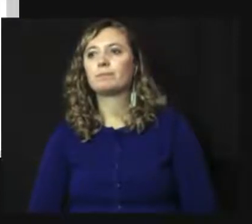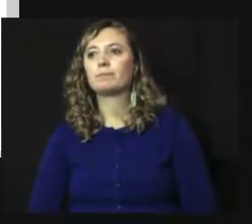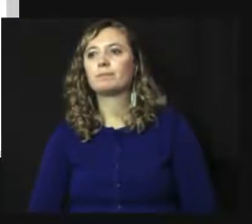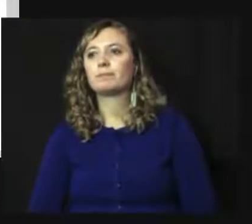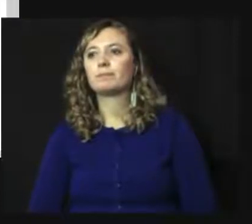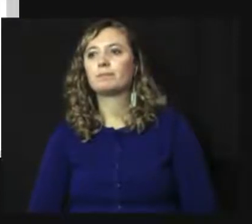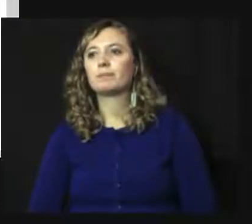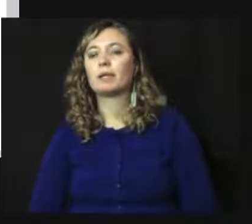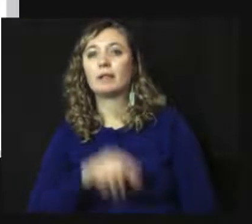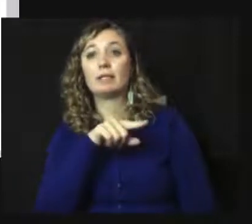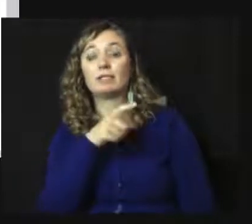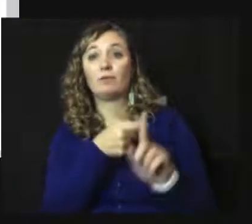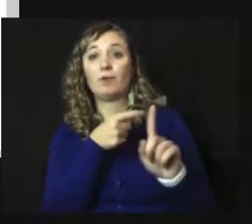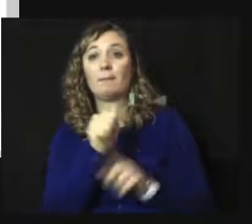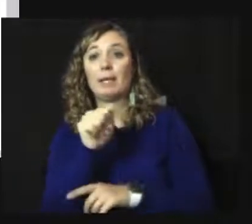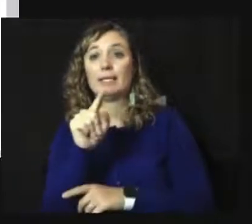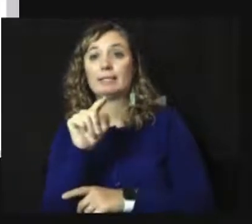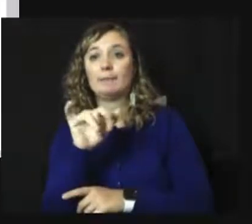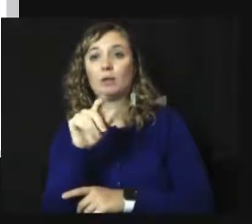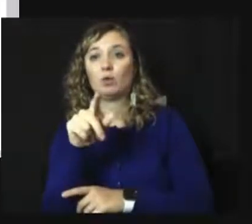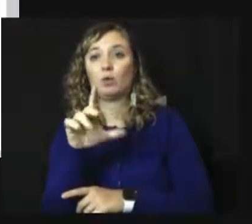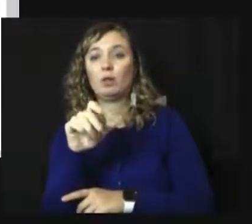And this one is from Atypical.